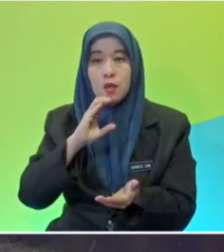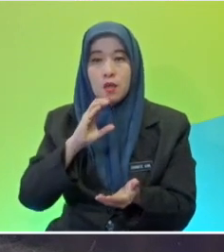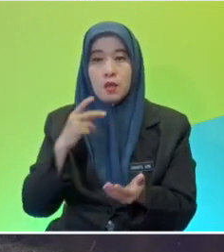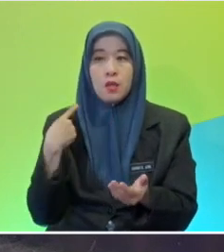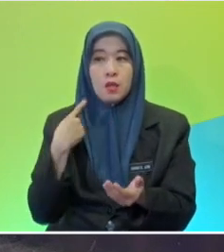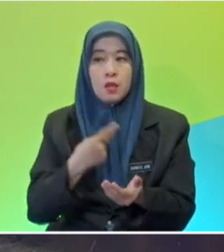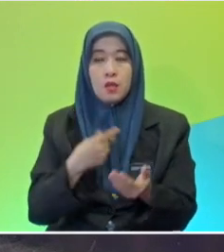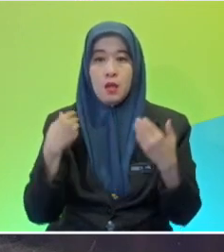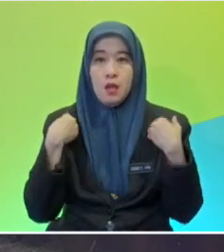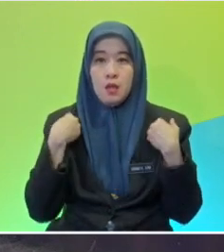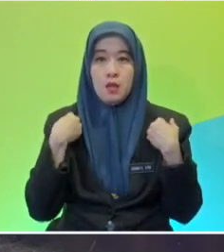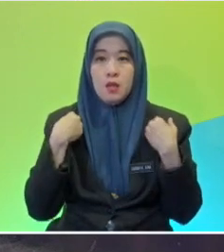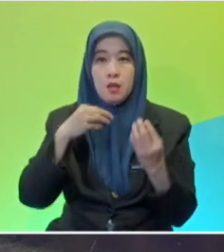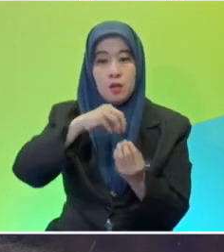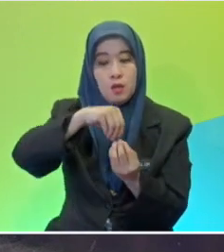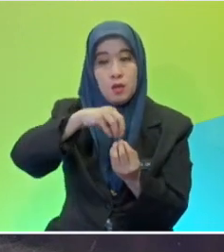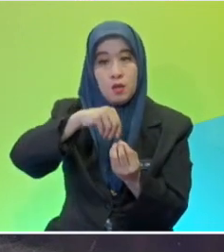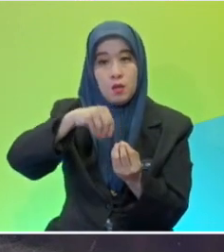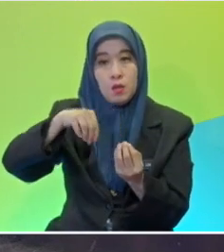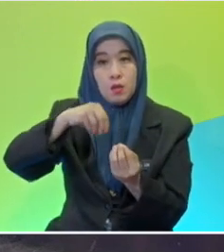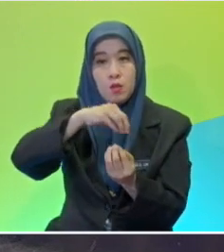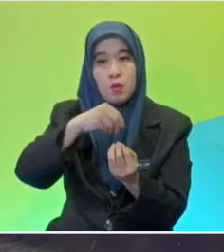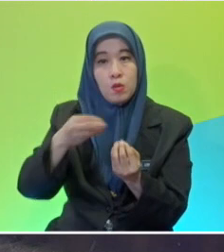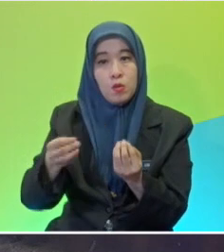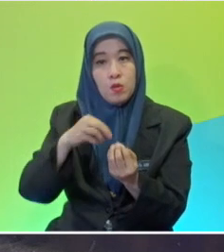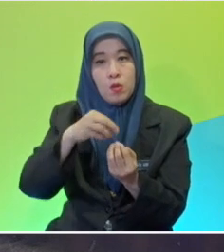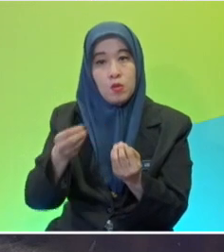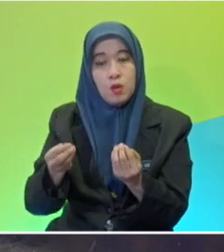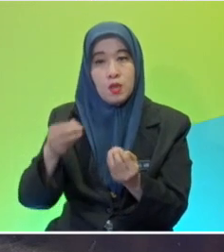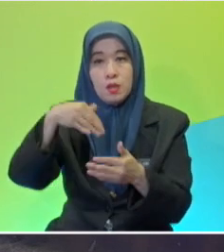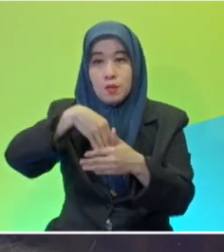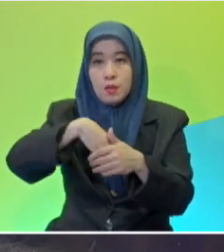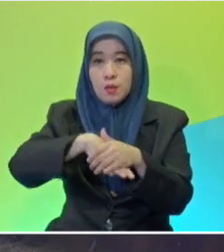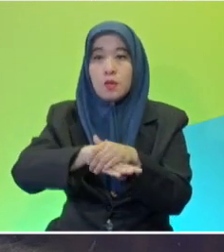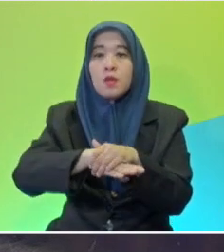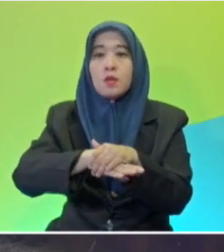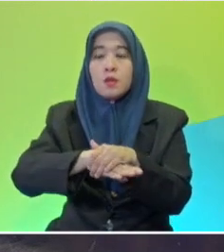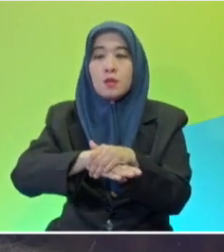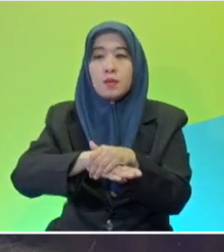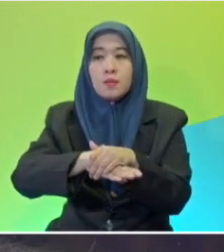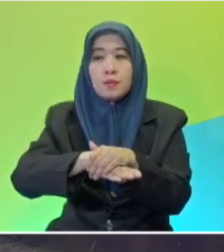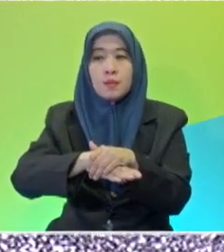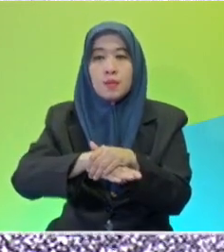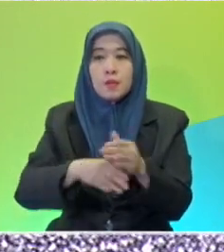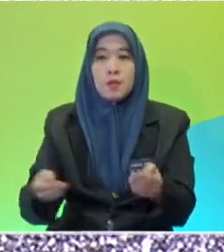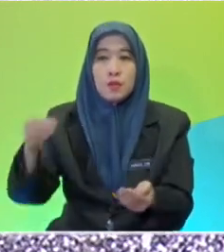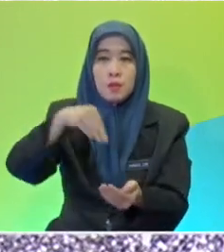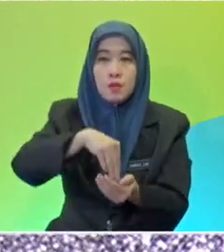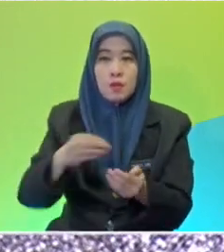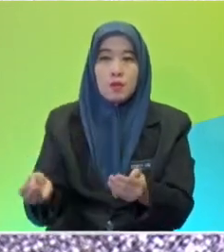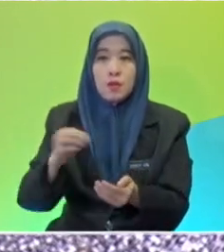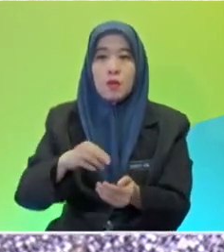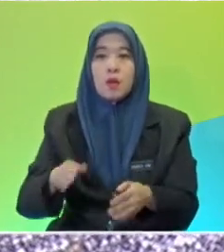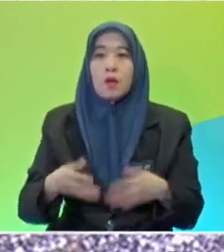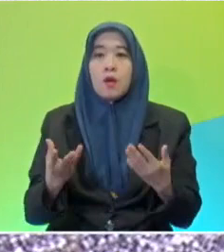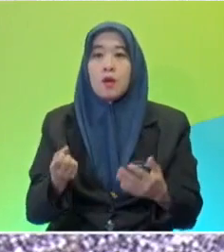some soil inside. Put some soil. Okay. So let me just scoop a little here. How much of soil should we